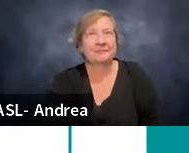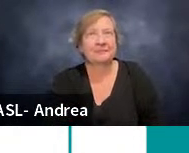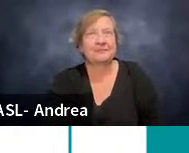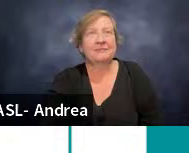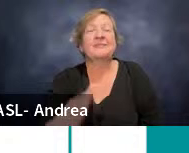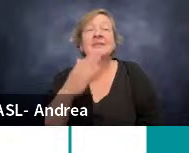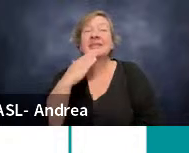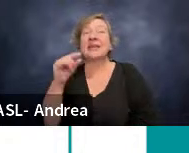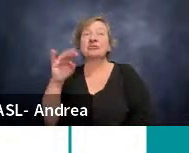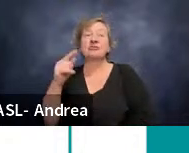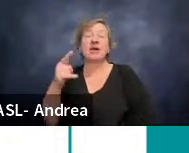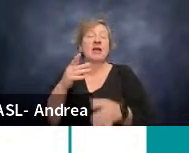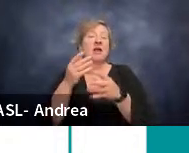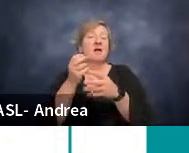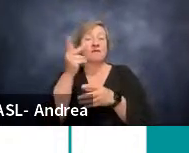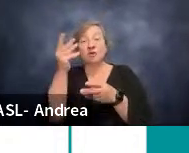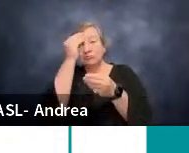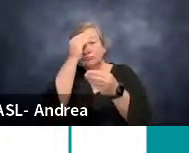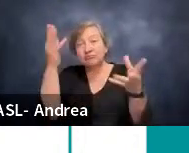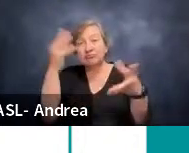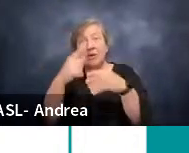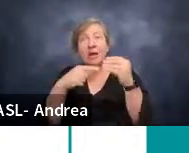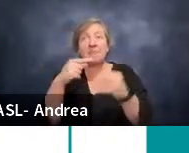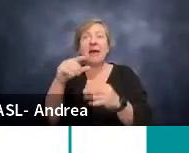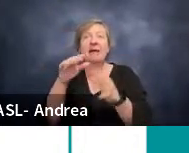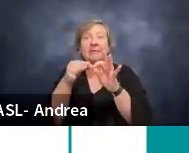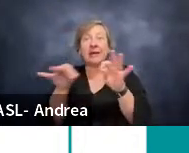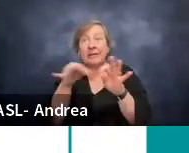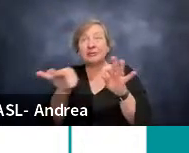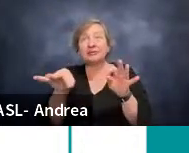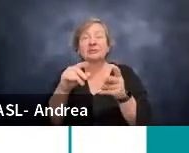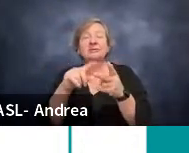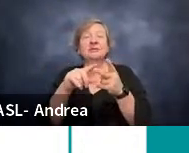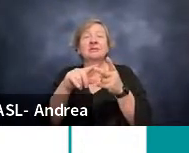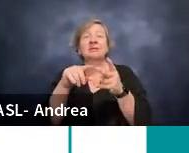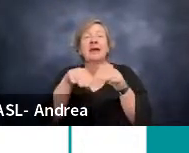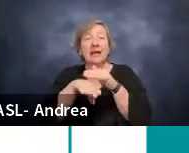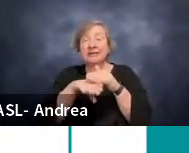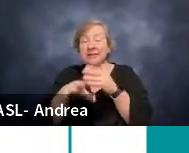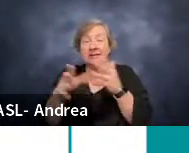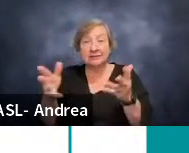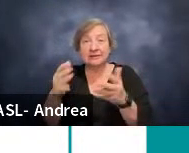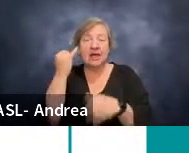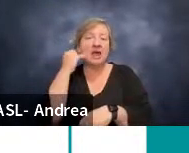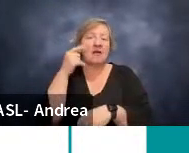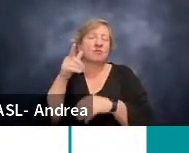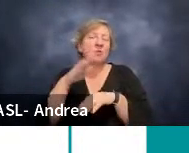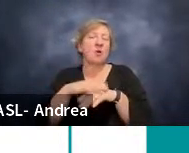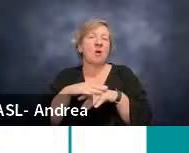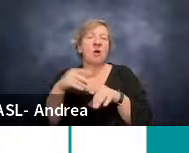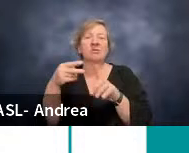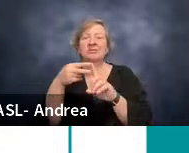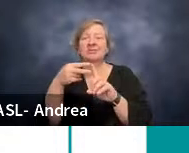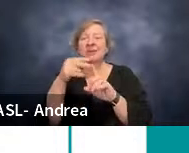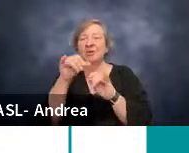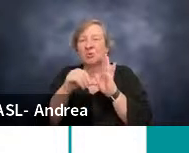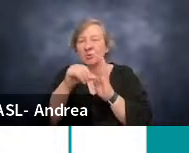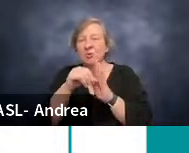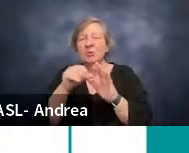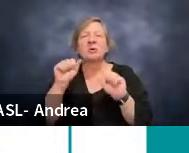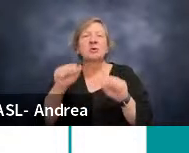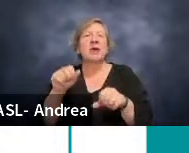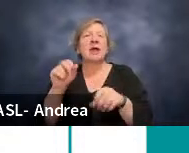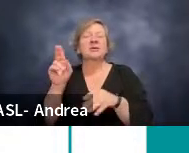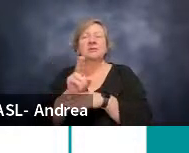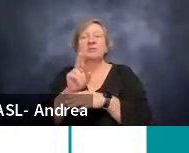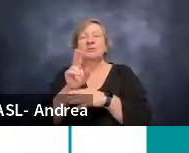on captions and accessibility. So if you are joining us via YouTube, you're able to use closed caption